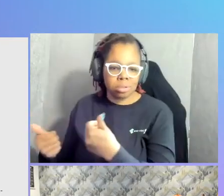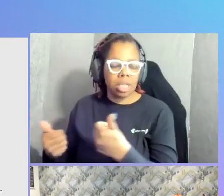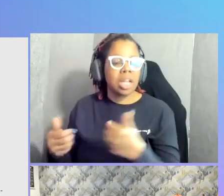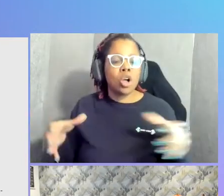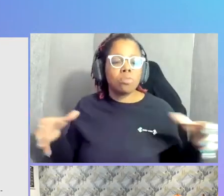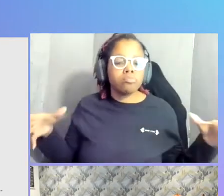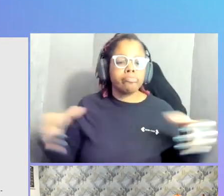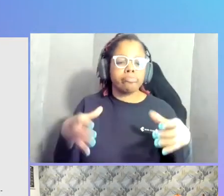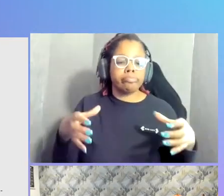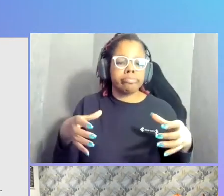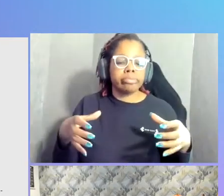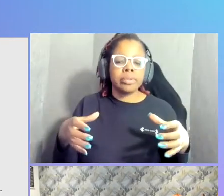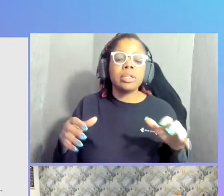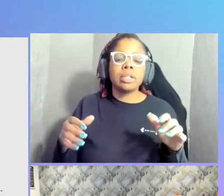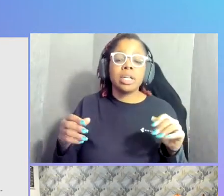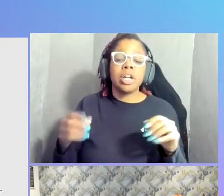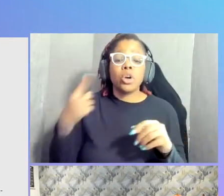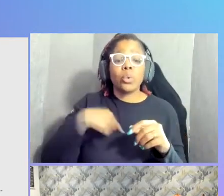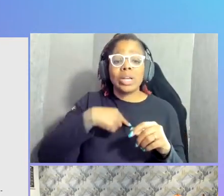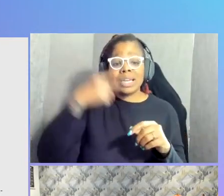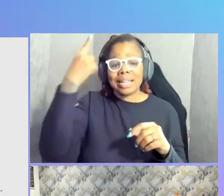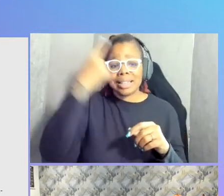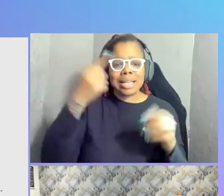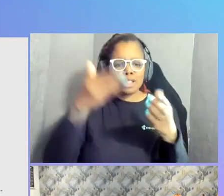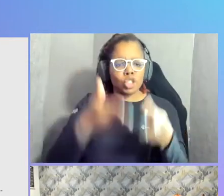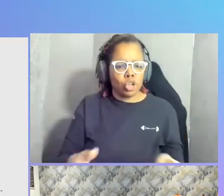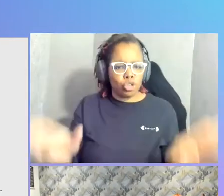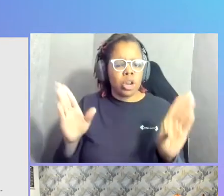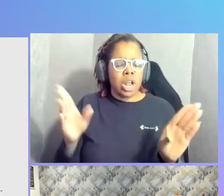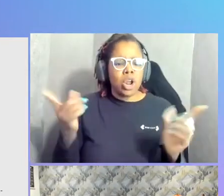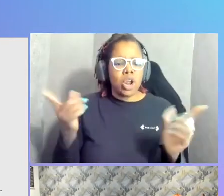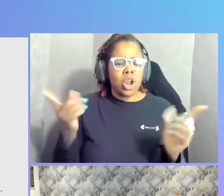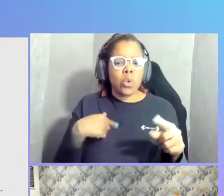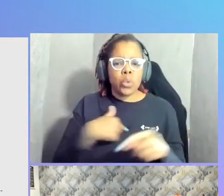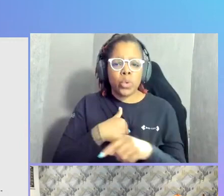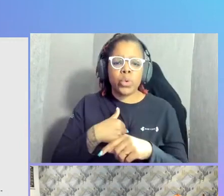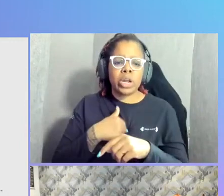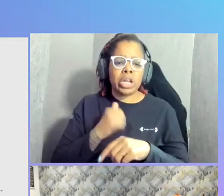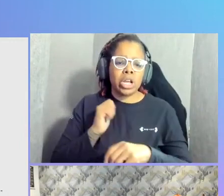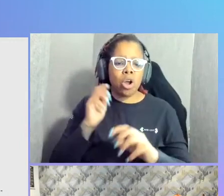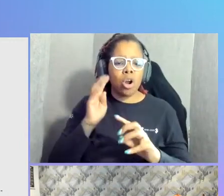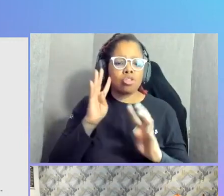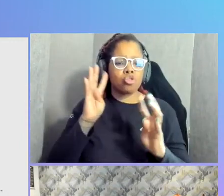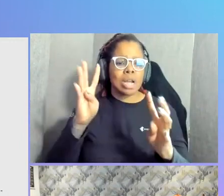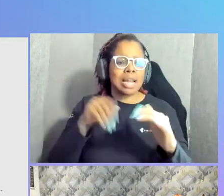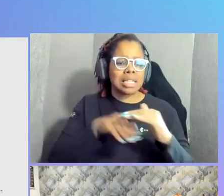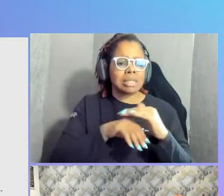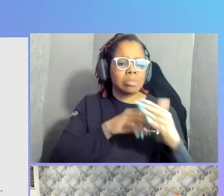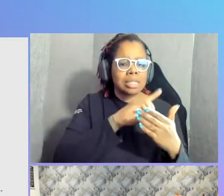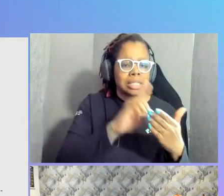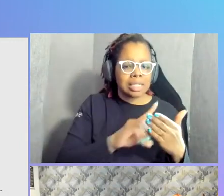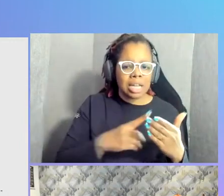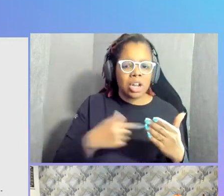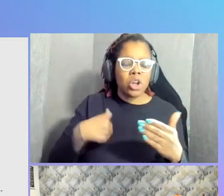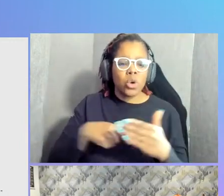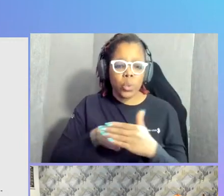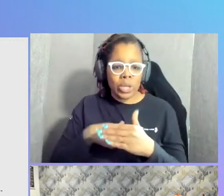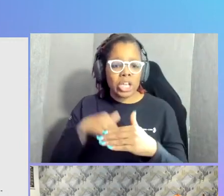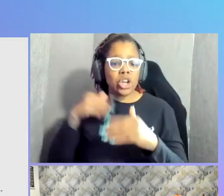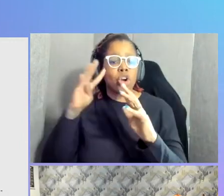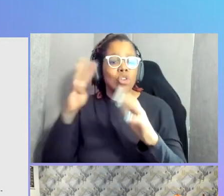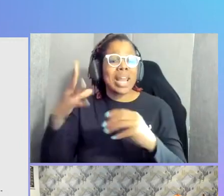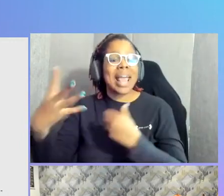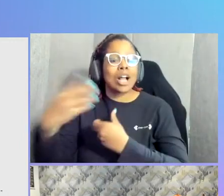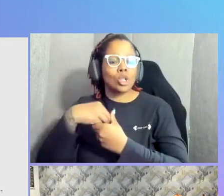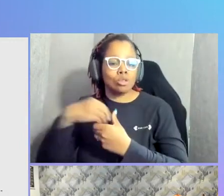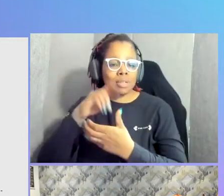company, but we need to think in general. When we are creating accessible design, we are also creating inclusive design.